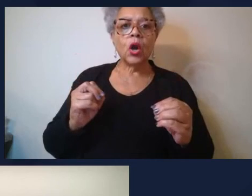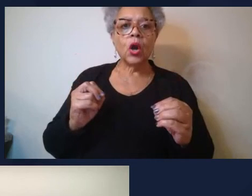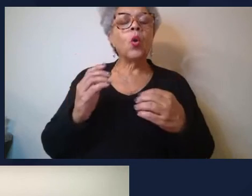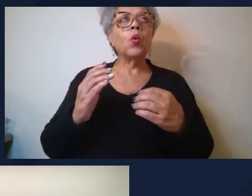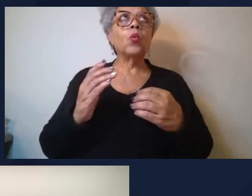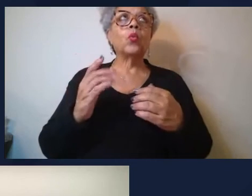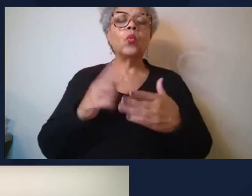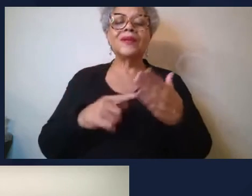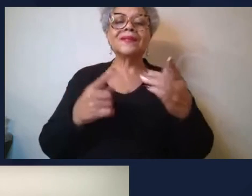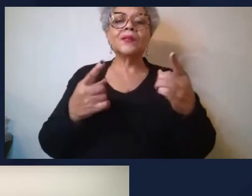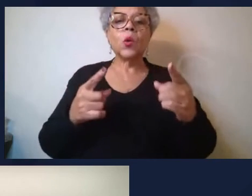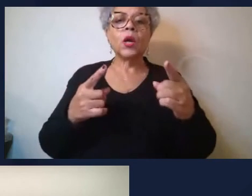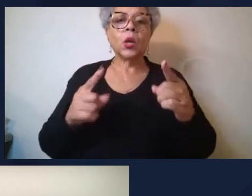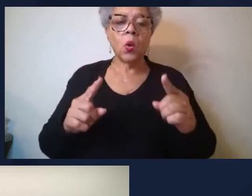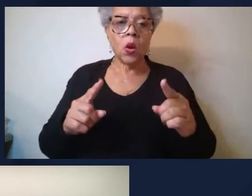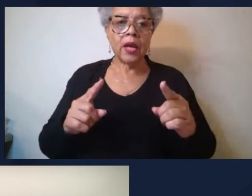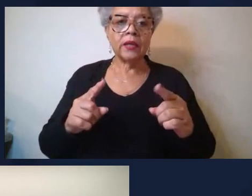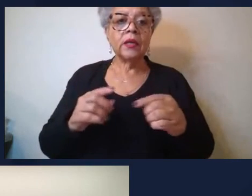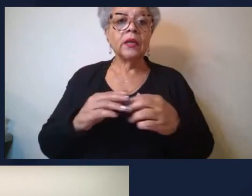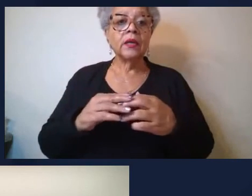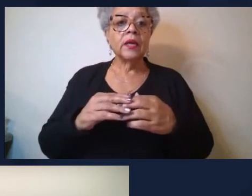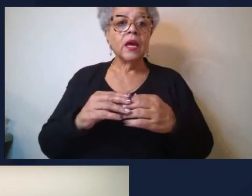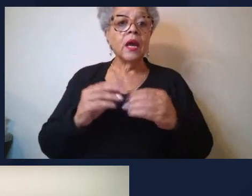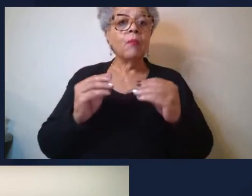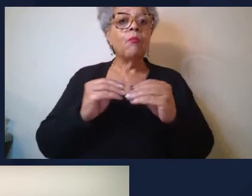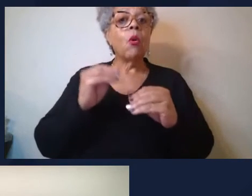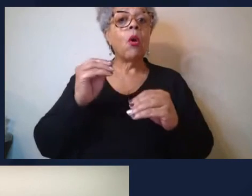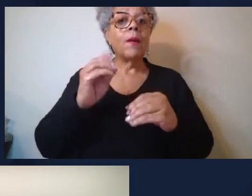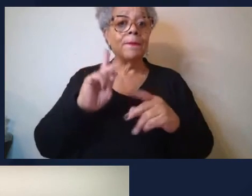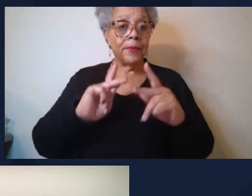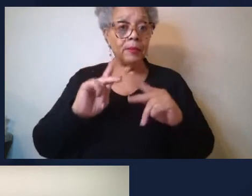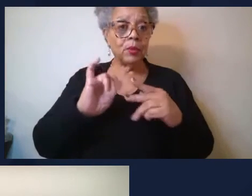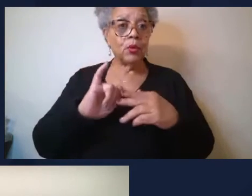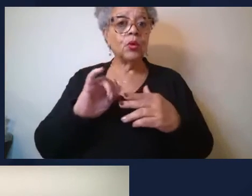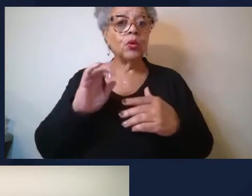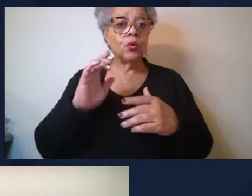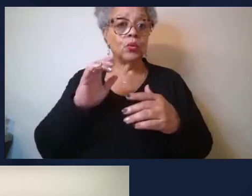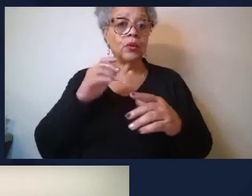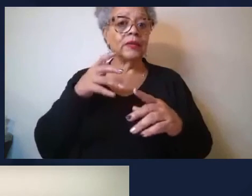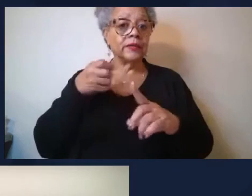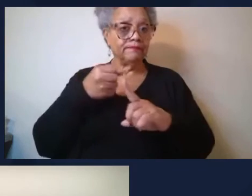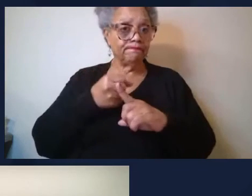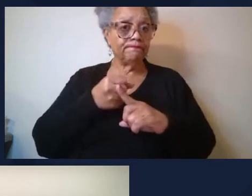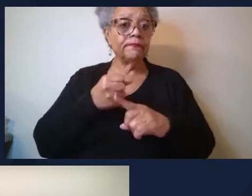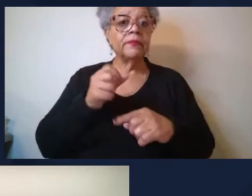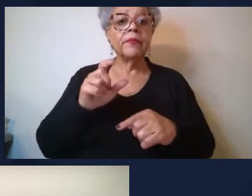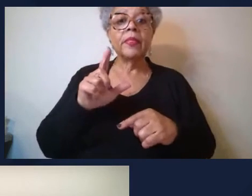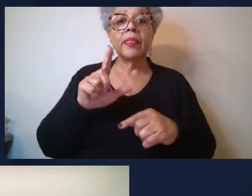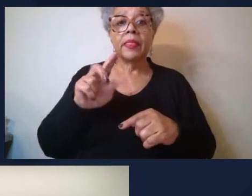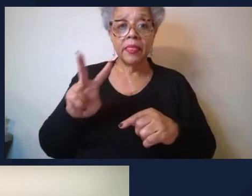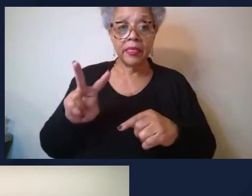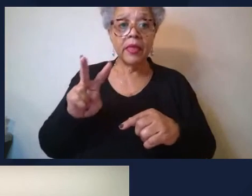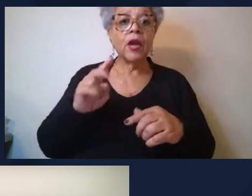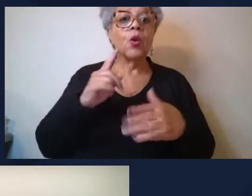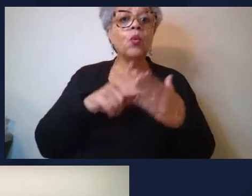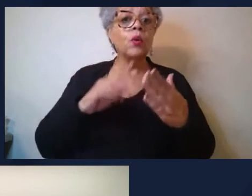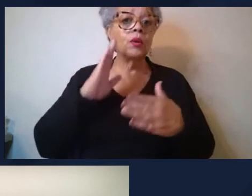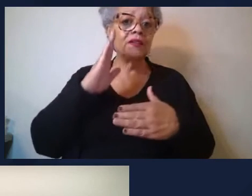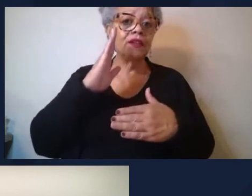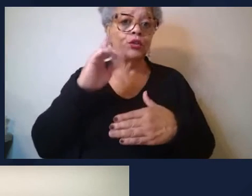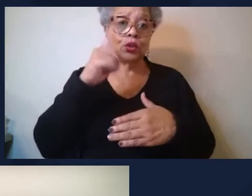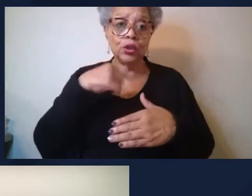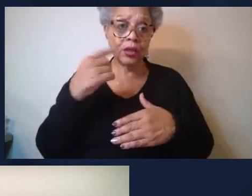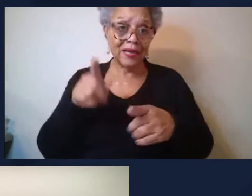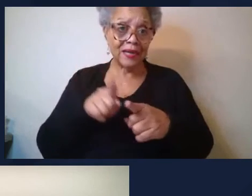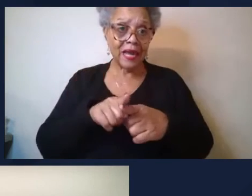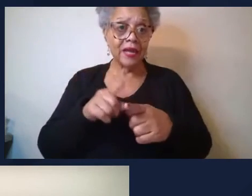on with the asymptomatic cases? Who are the people that will get hospitalized and those that will get asymptomatic? What is the feature driving it?